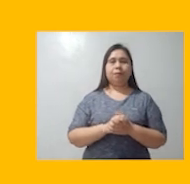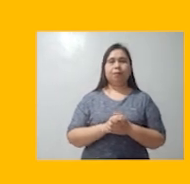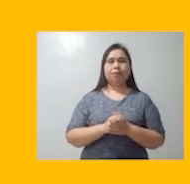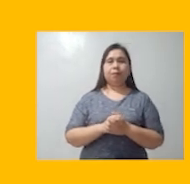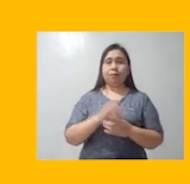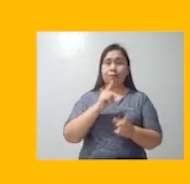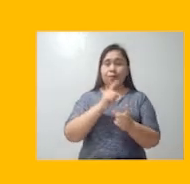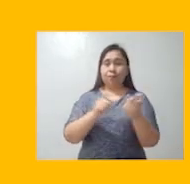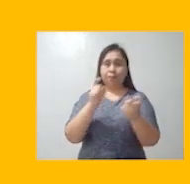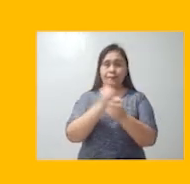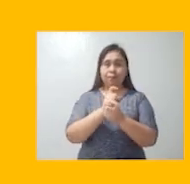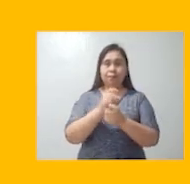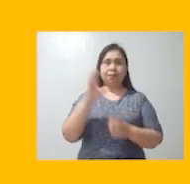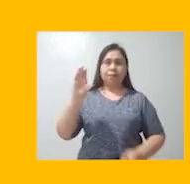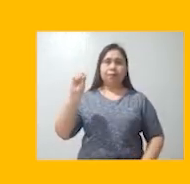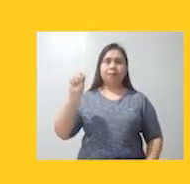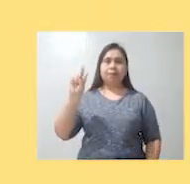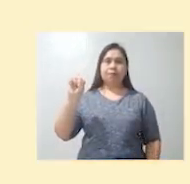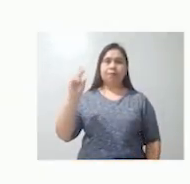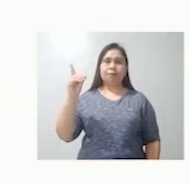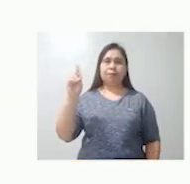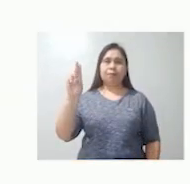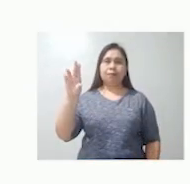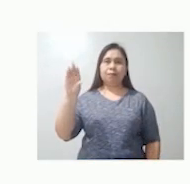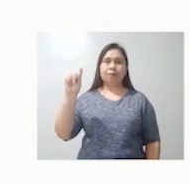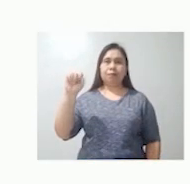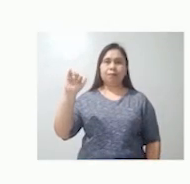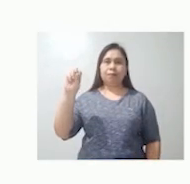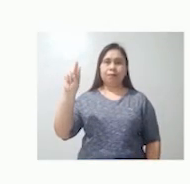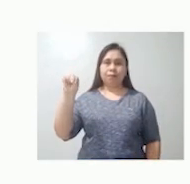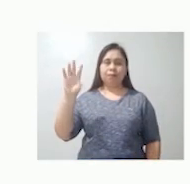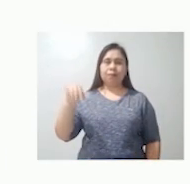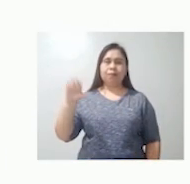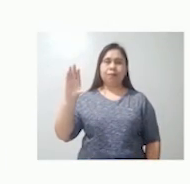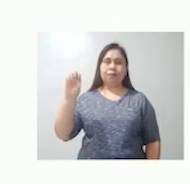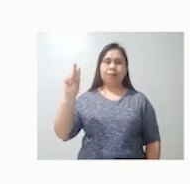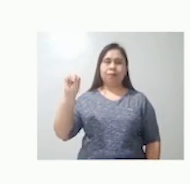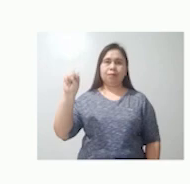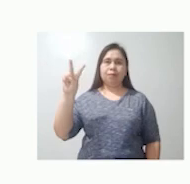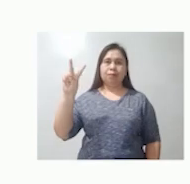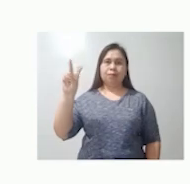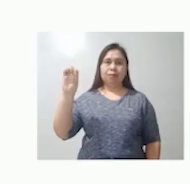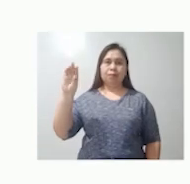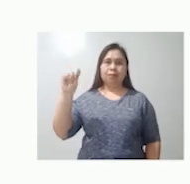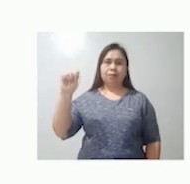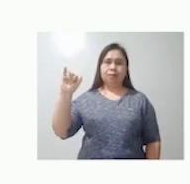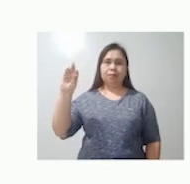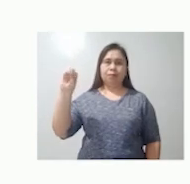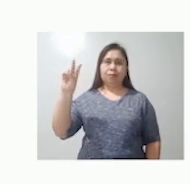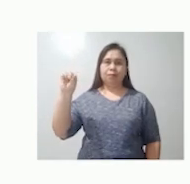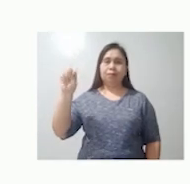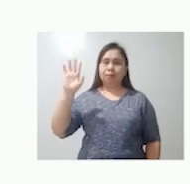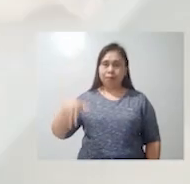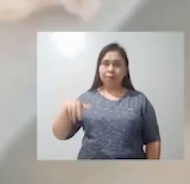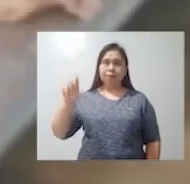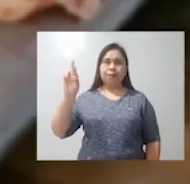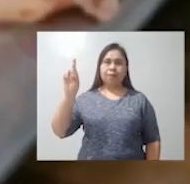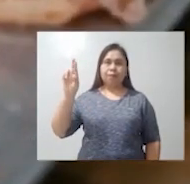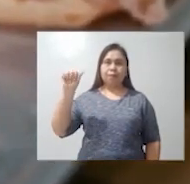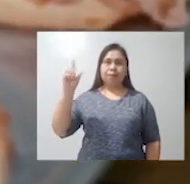Exactly. We have conduction, convection, and radiation. So what is